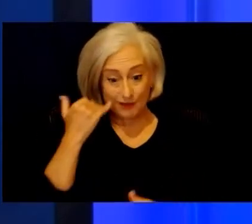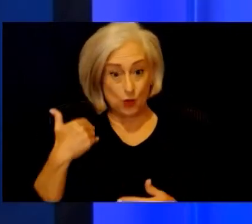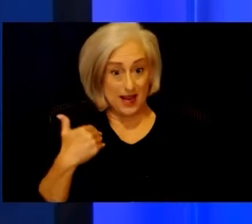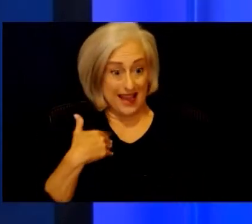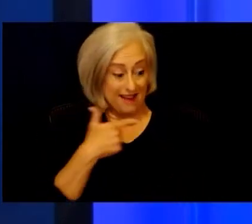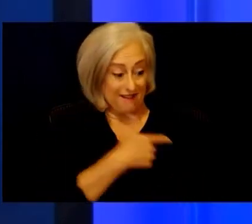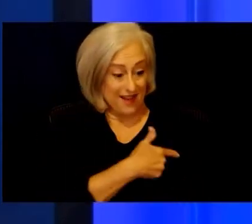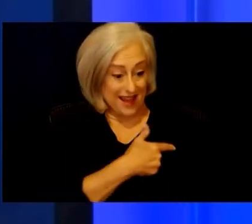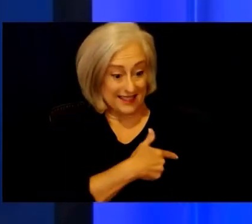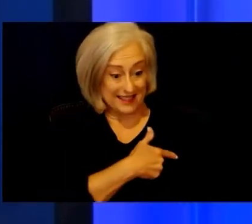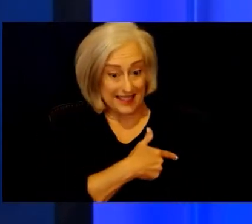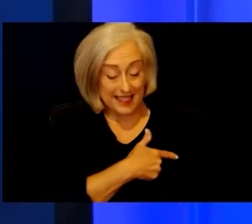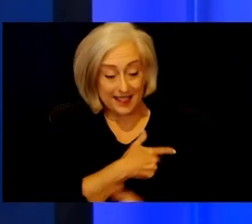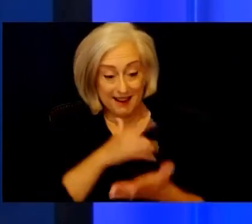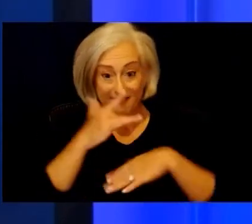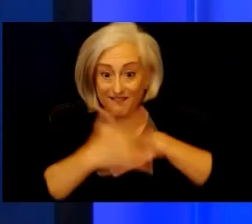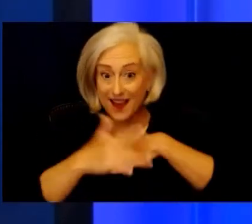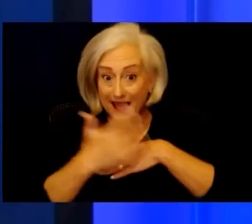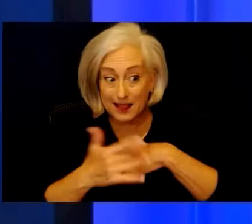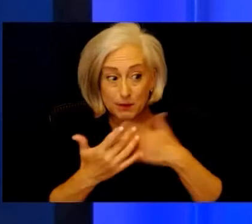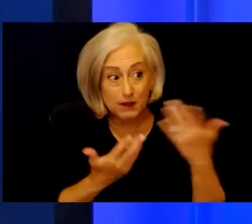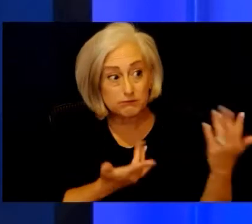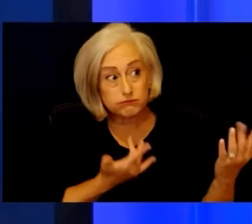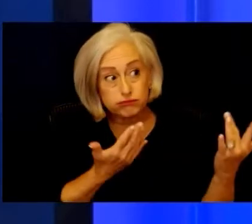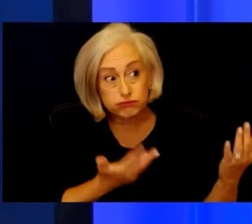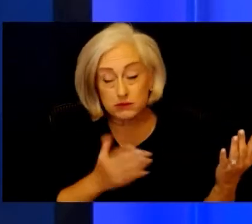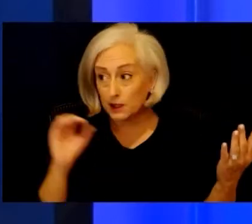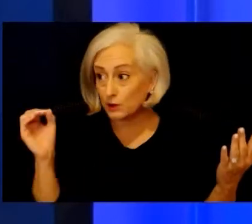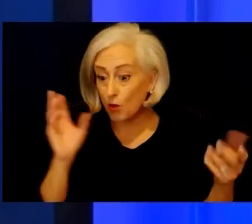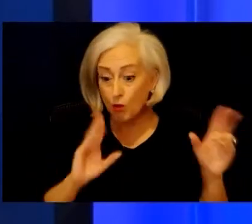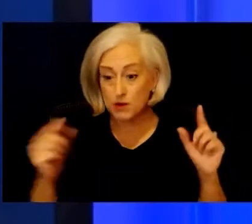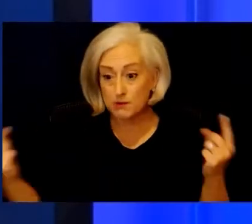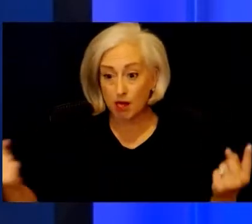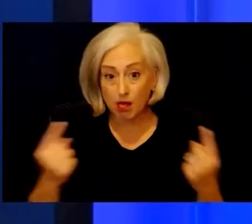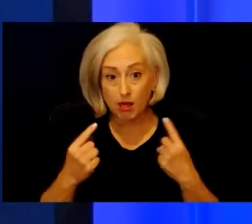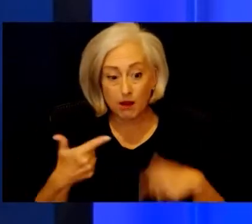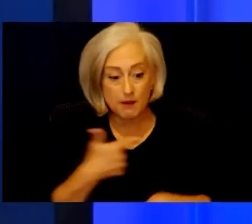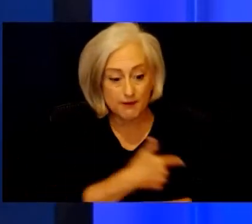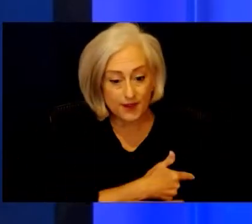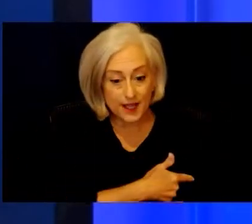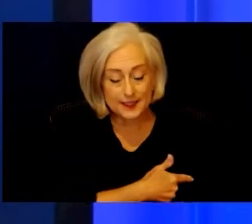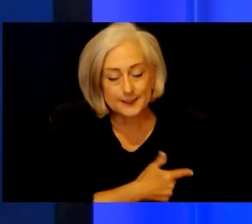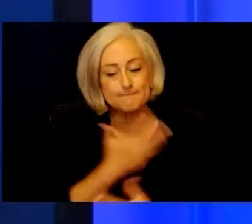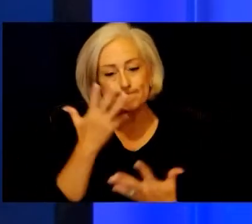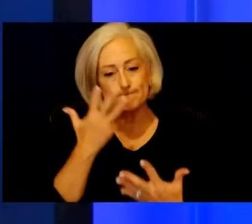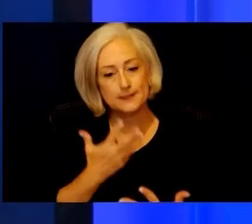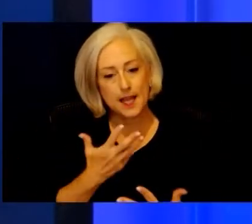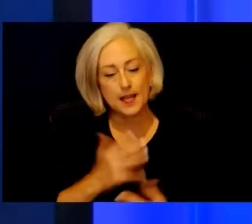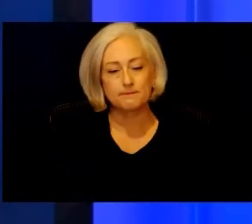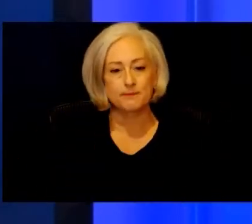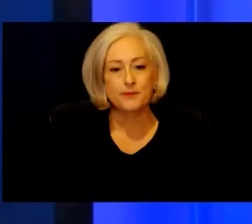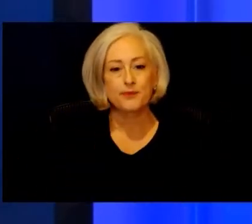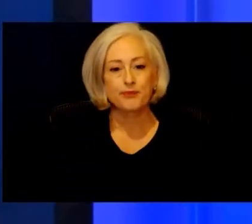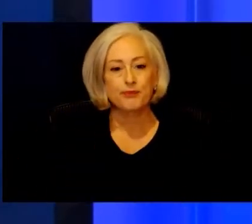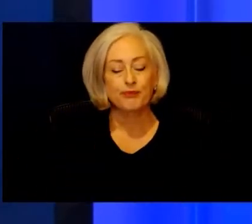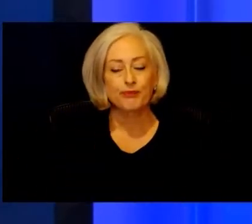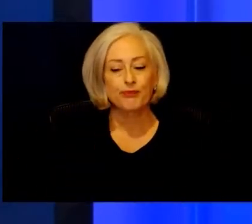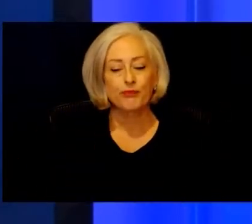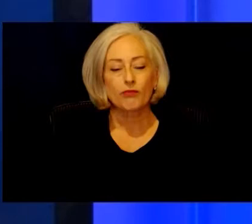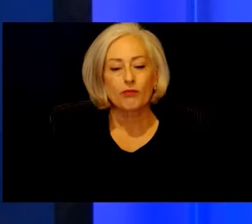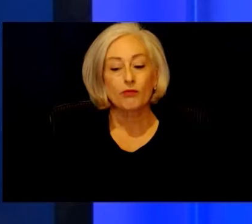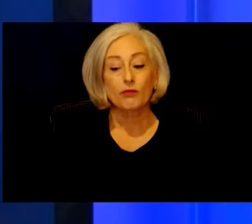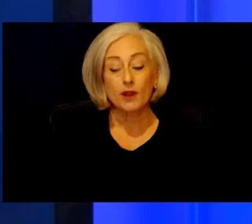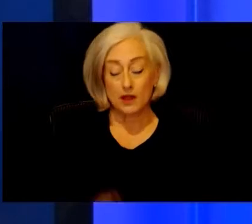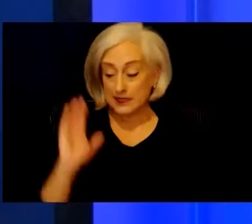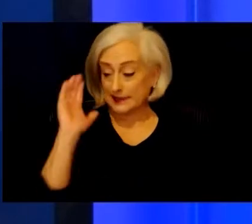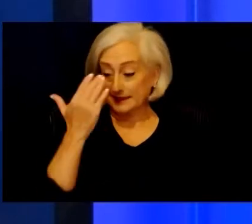arms that are going unused and unfortunately have to be wasted. So also, does it appear the vaccine for children under 5 will still be